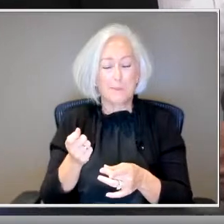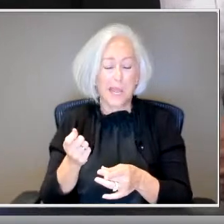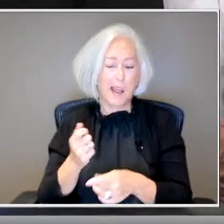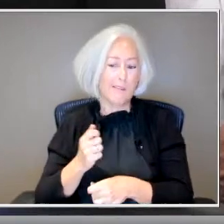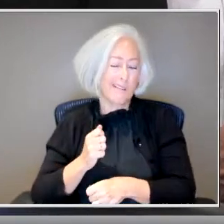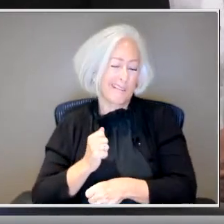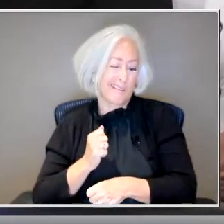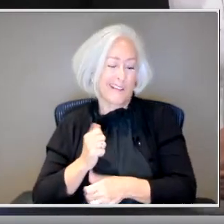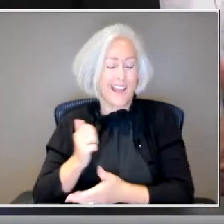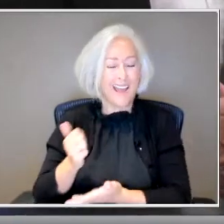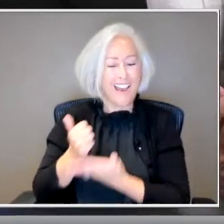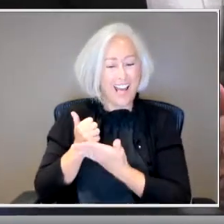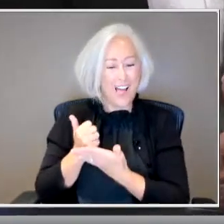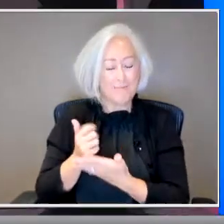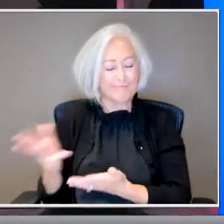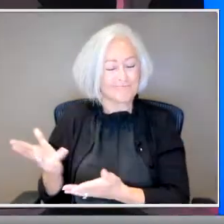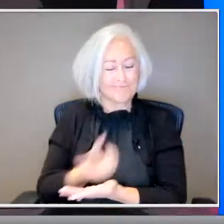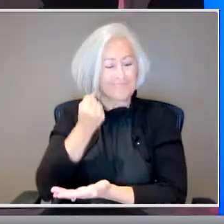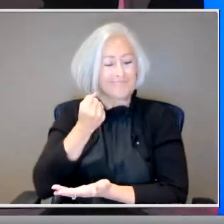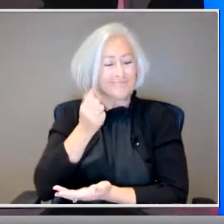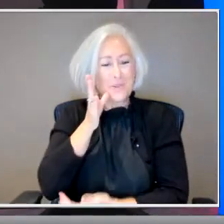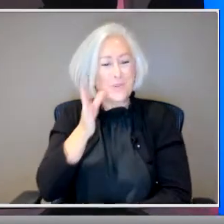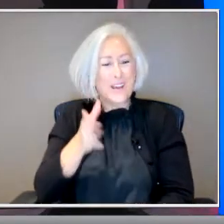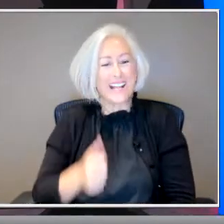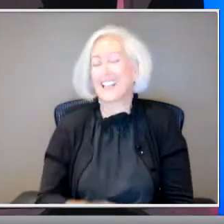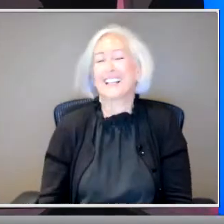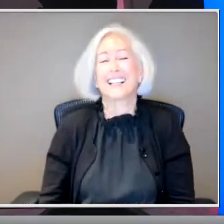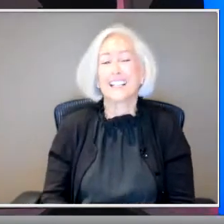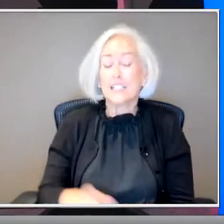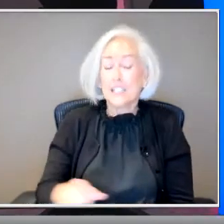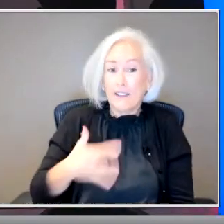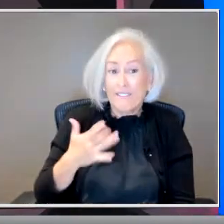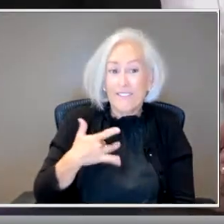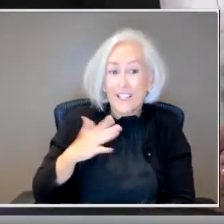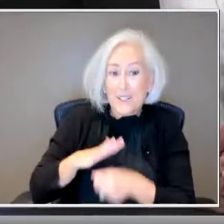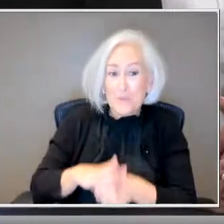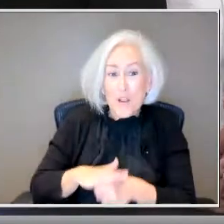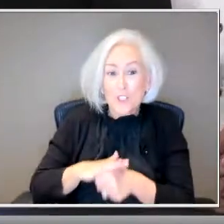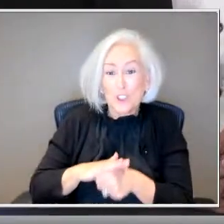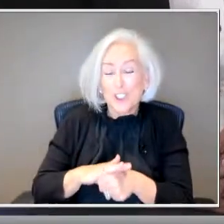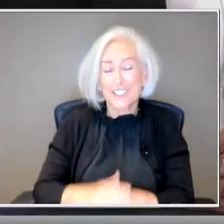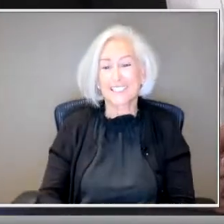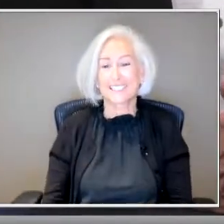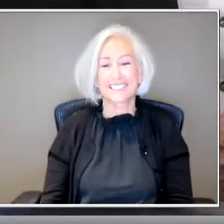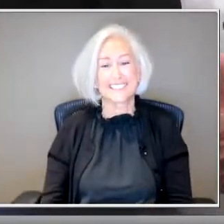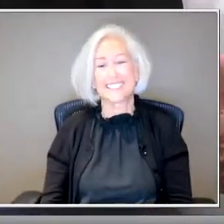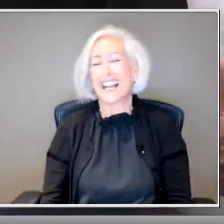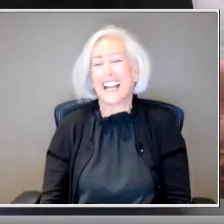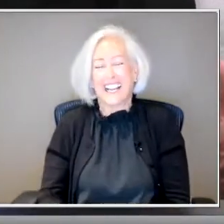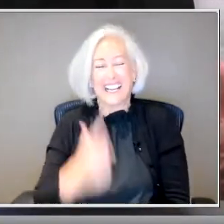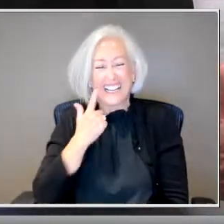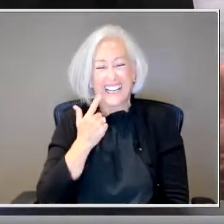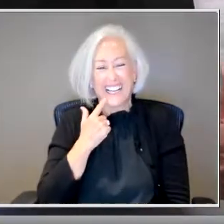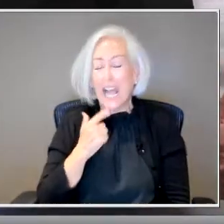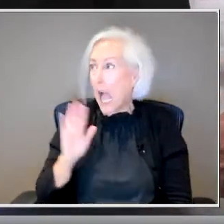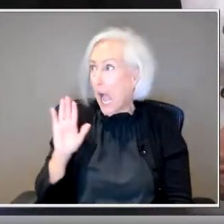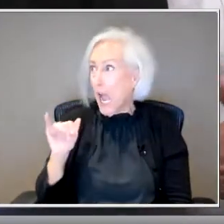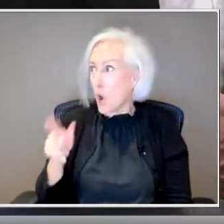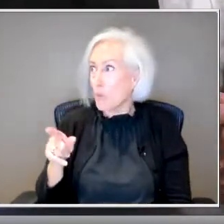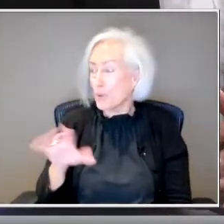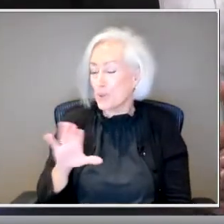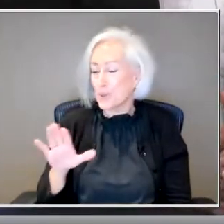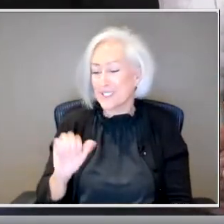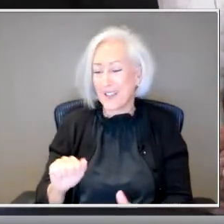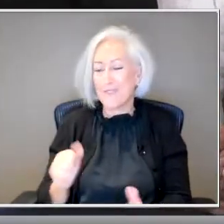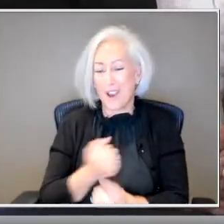it. Did you feel the pressure, Dr. Sheldon? I try to. I hope that you do the same for everyone.